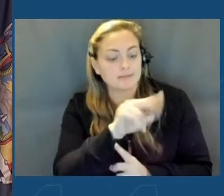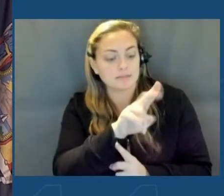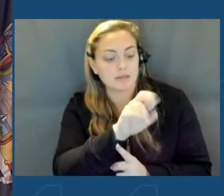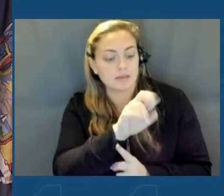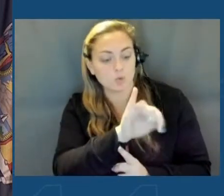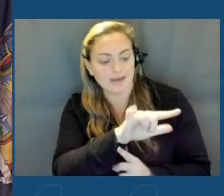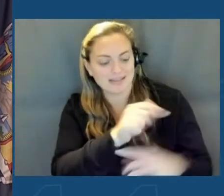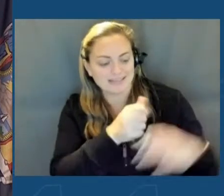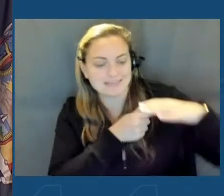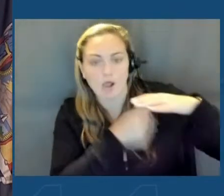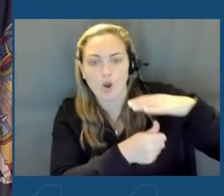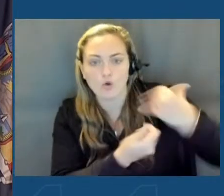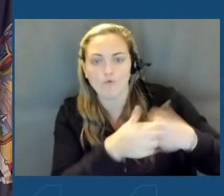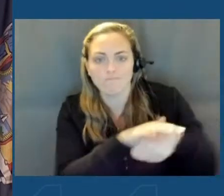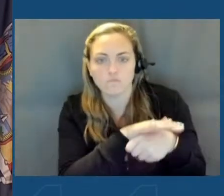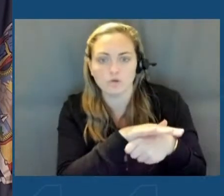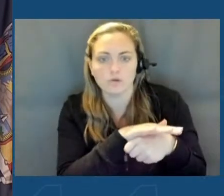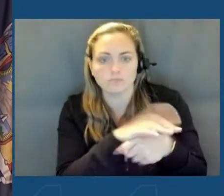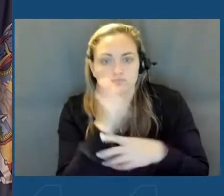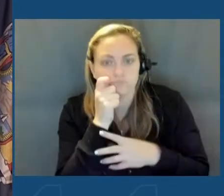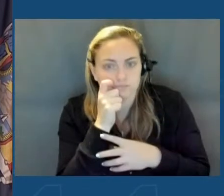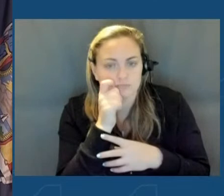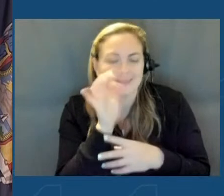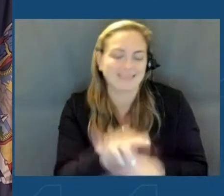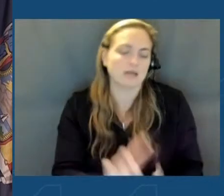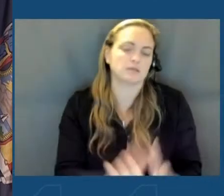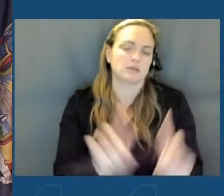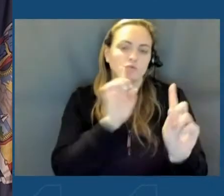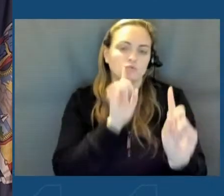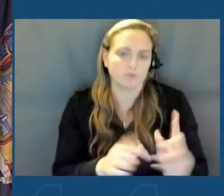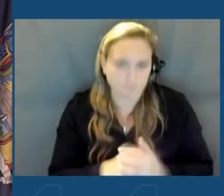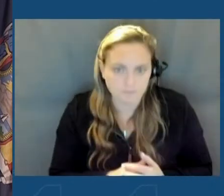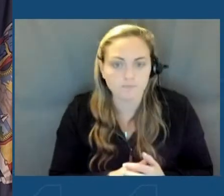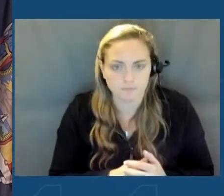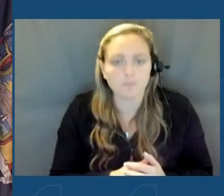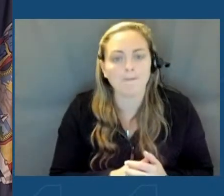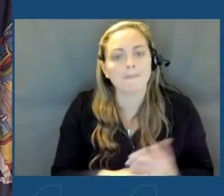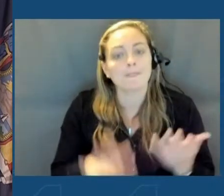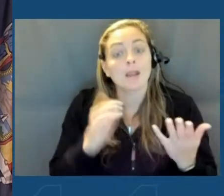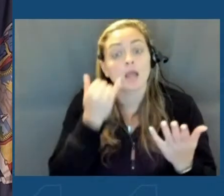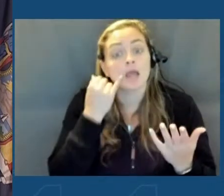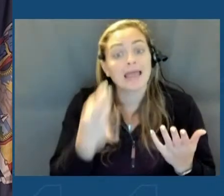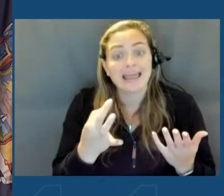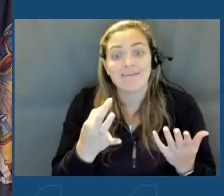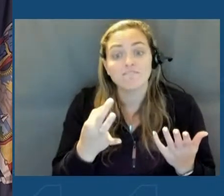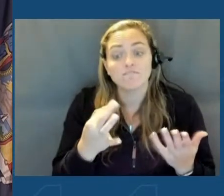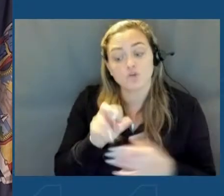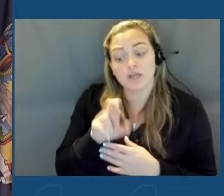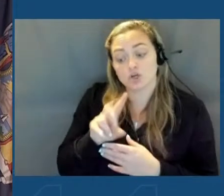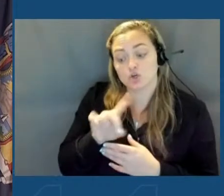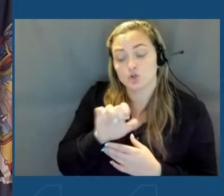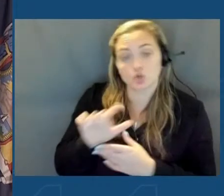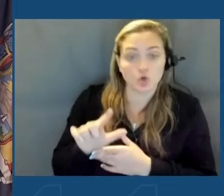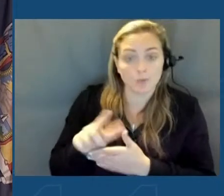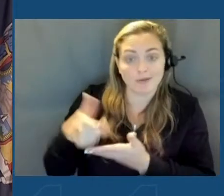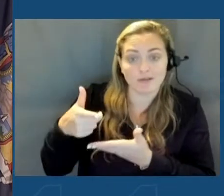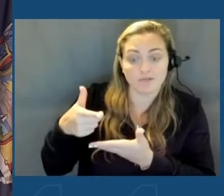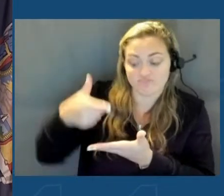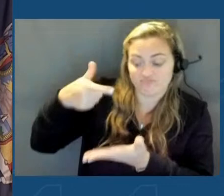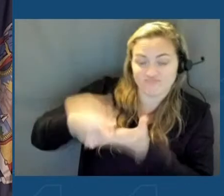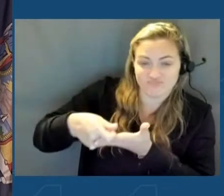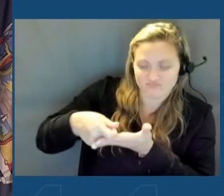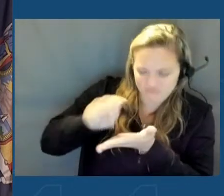and so that's the difference. If you get an intradermal injection, keep an eye on the